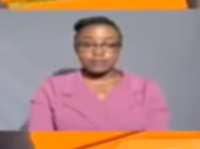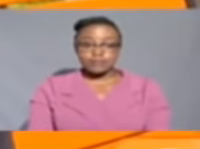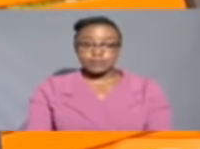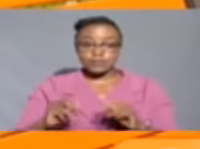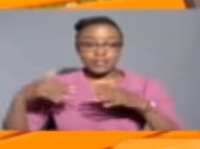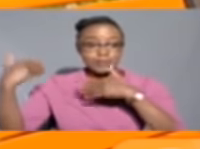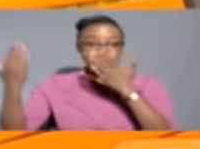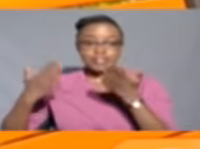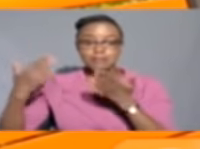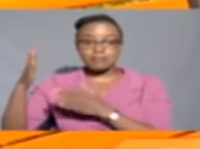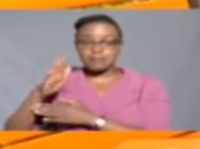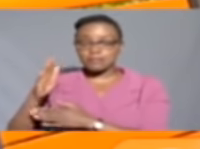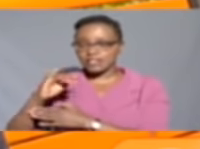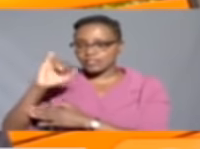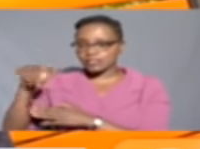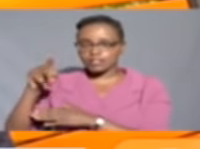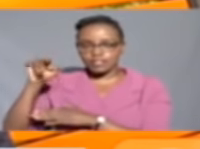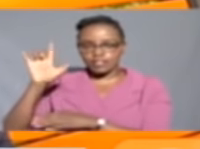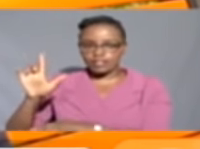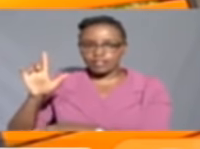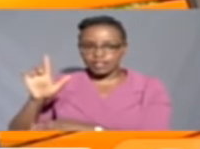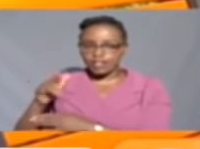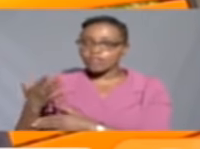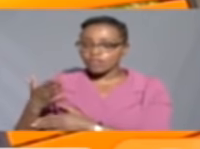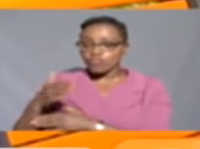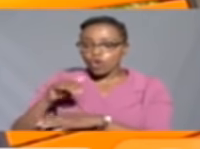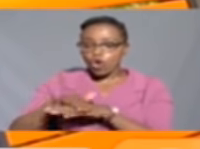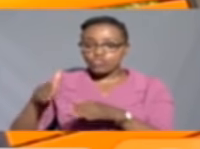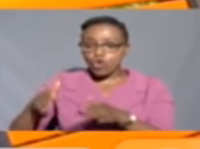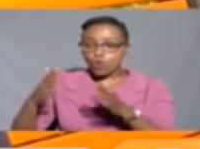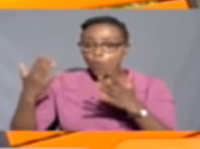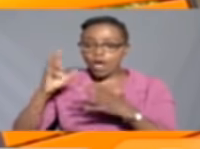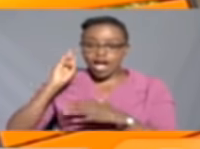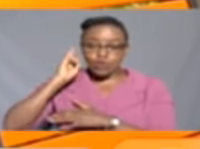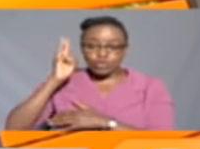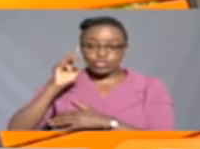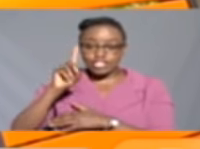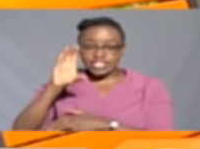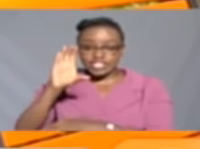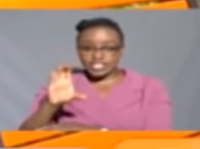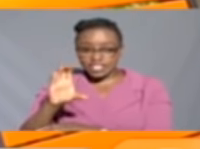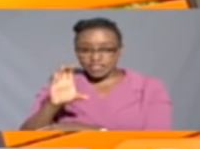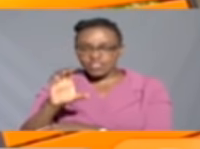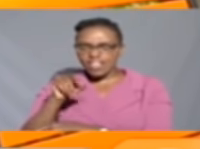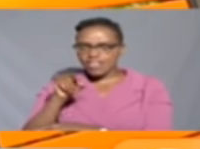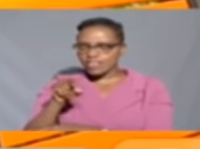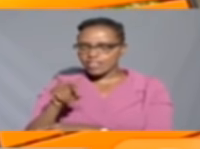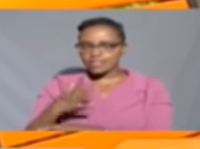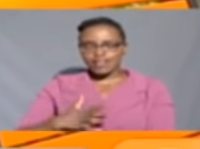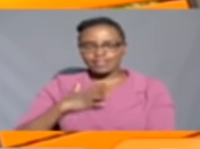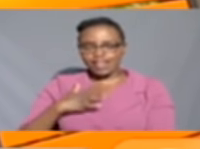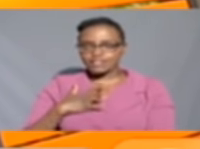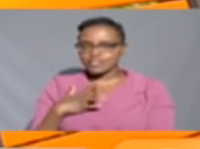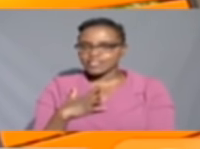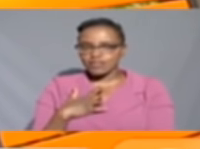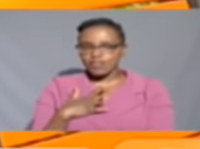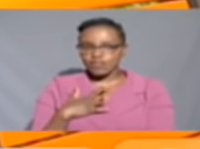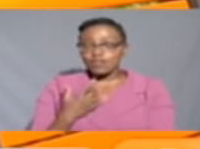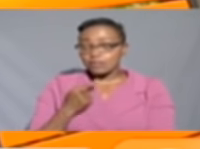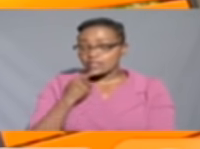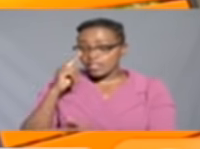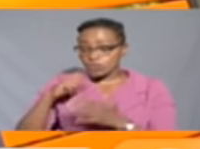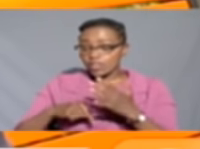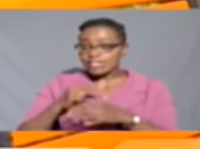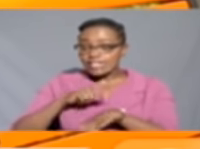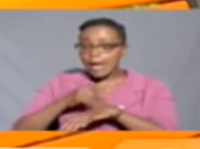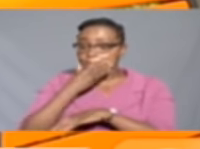And welcome back to Jeff Kenenge live on the road in Washington, D.C. What a guest. Tell you folks, when the